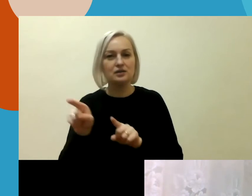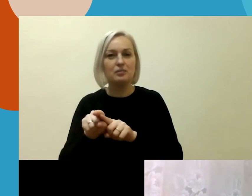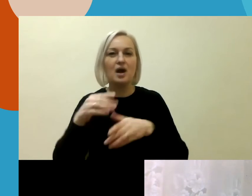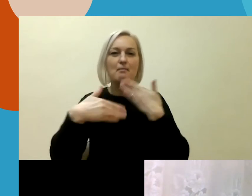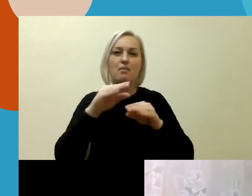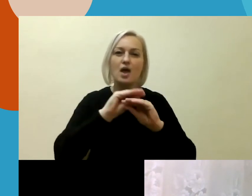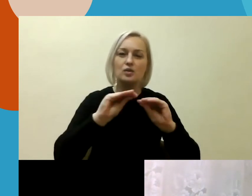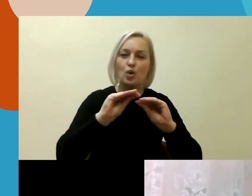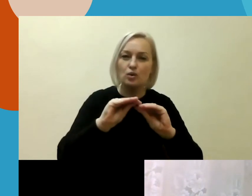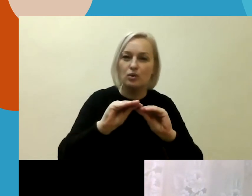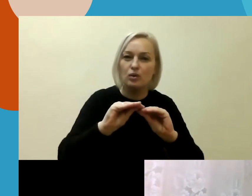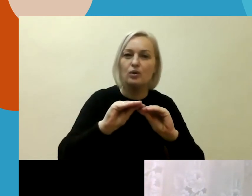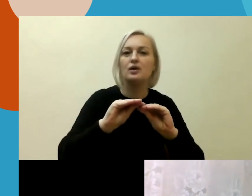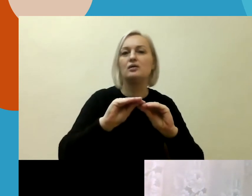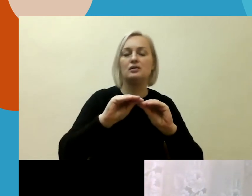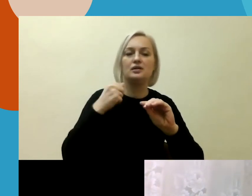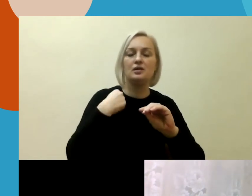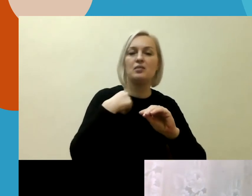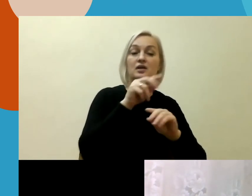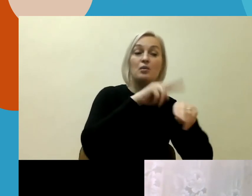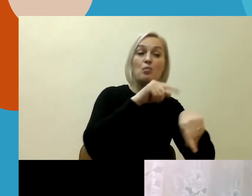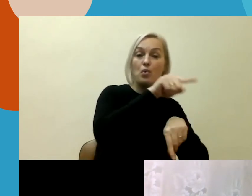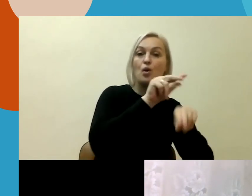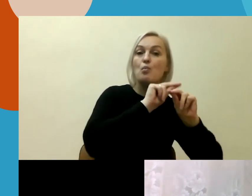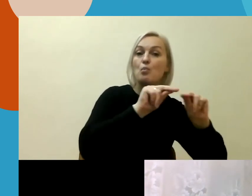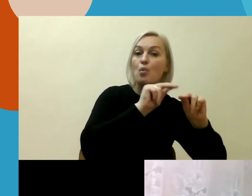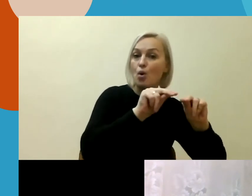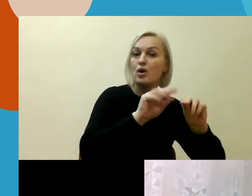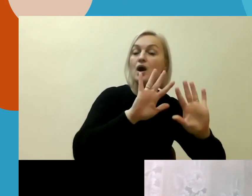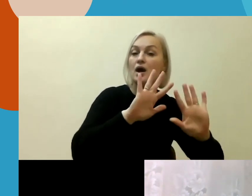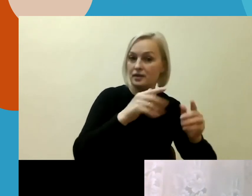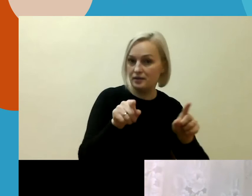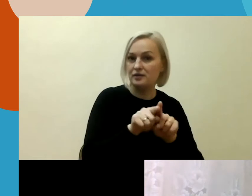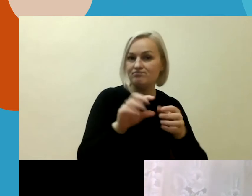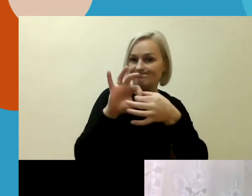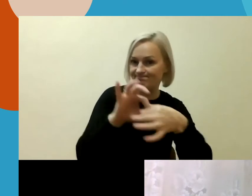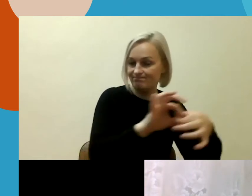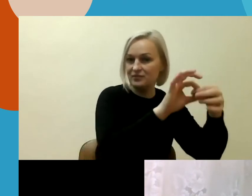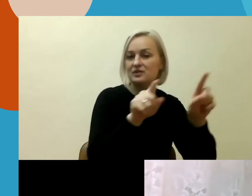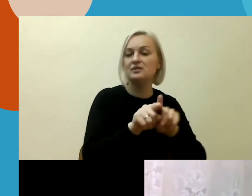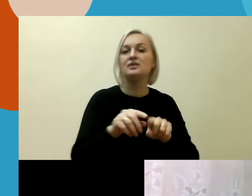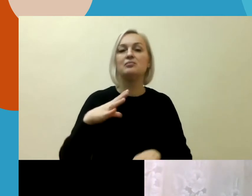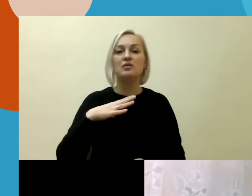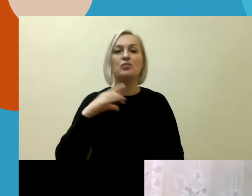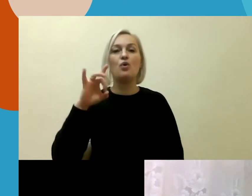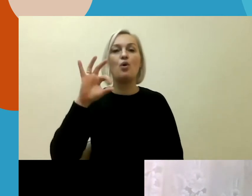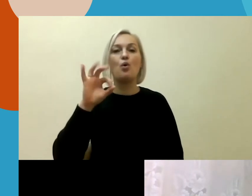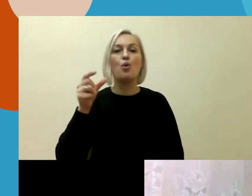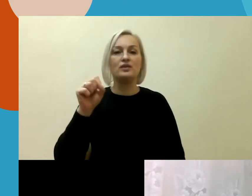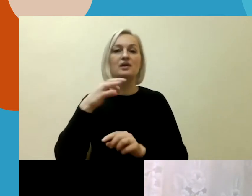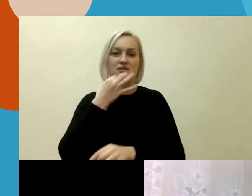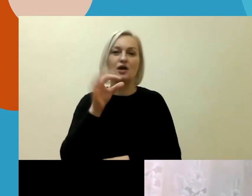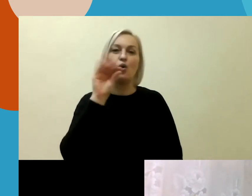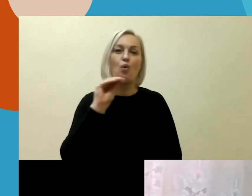well as we have methodology being developed based on which the officials are being